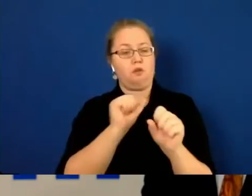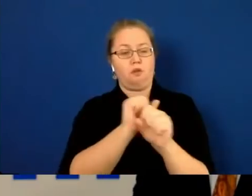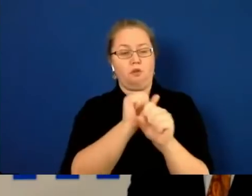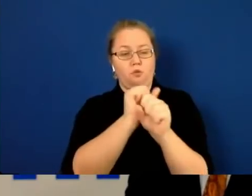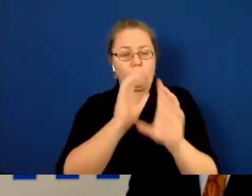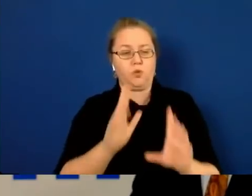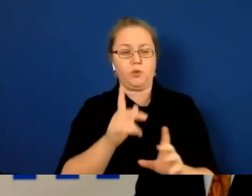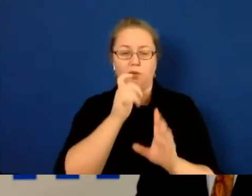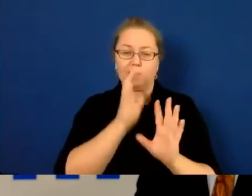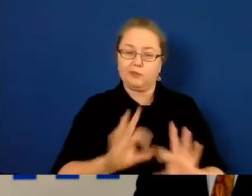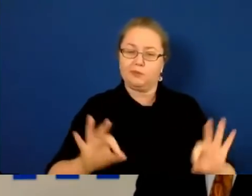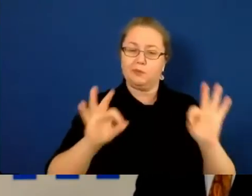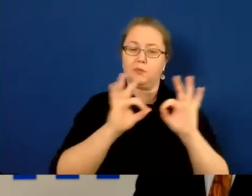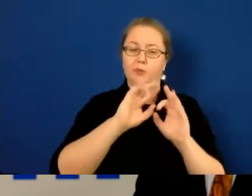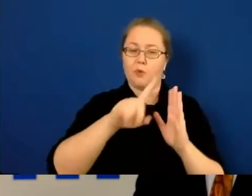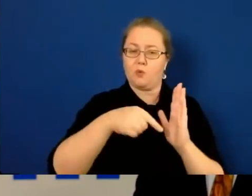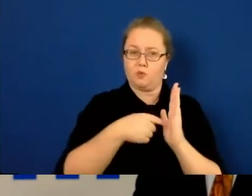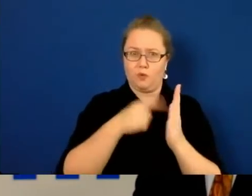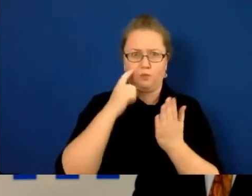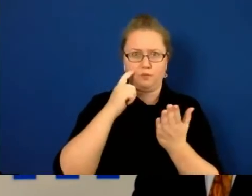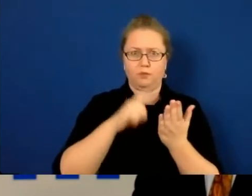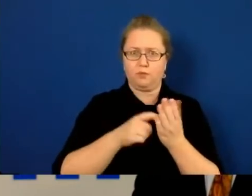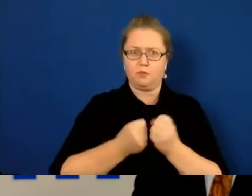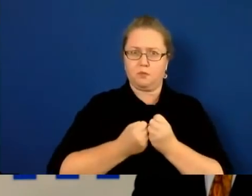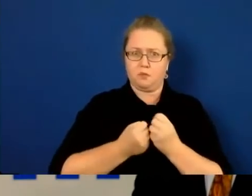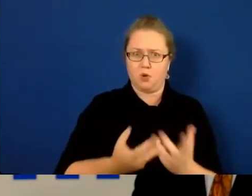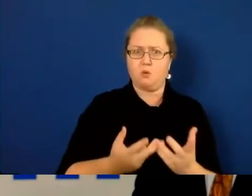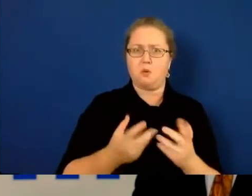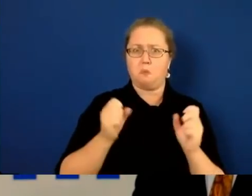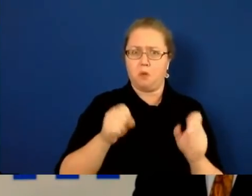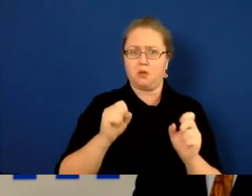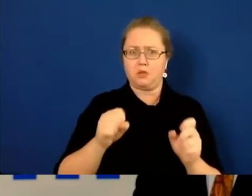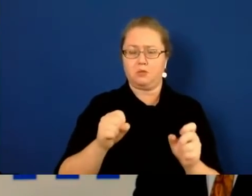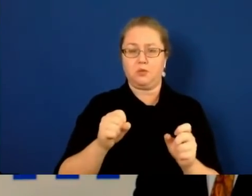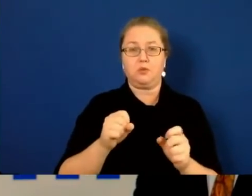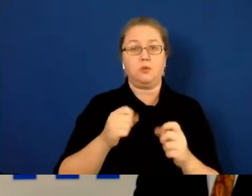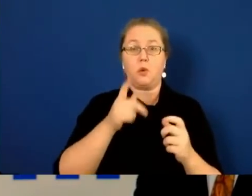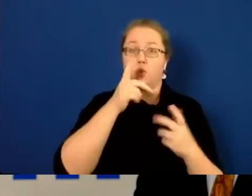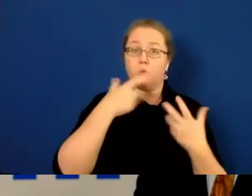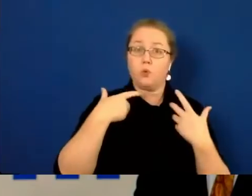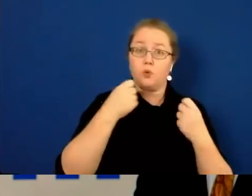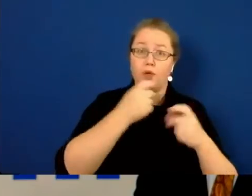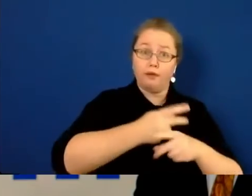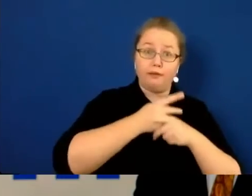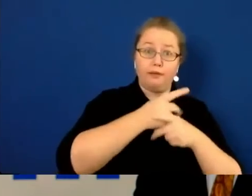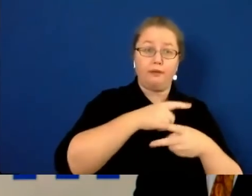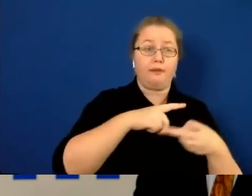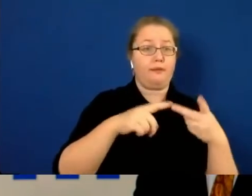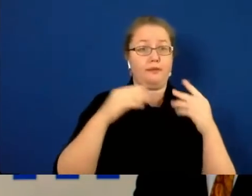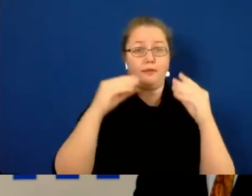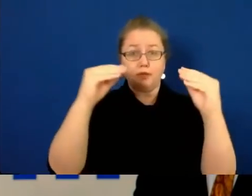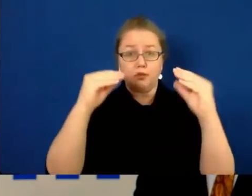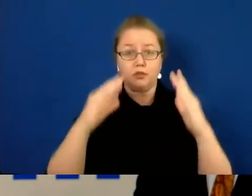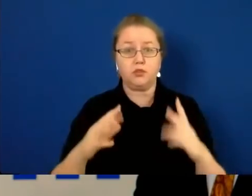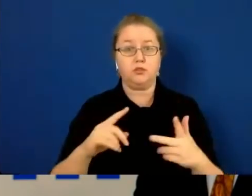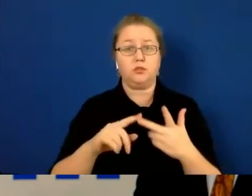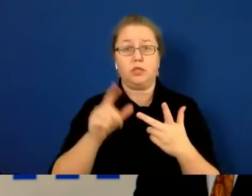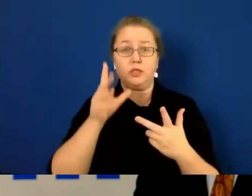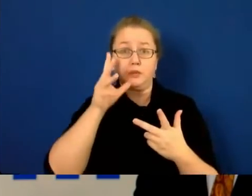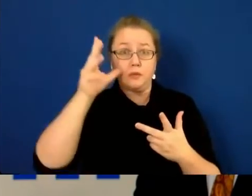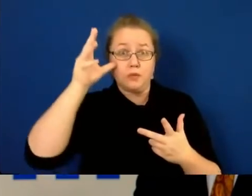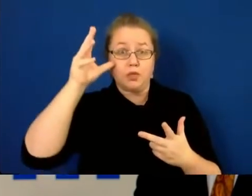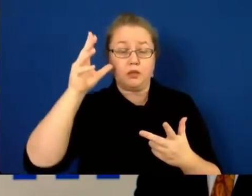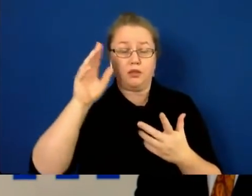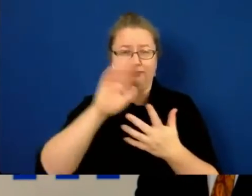concerns about the virus. Some are staying home, and that's putting an extra pressure on TOCs. Are you worried about teacher burnout and the